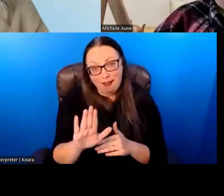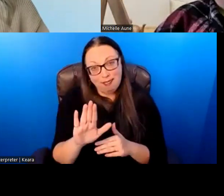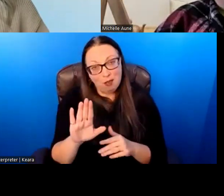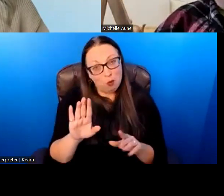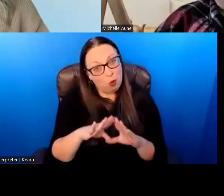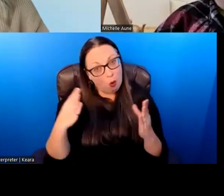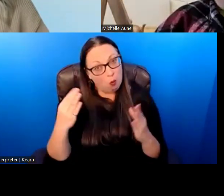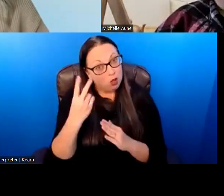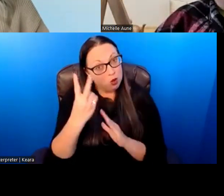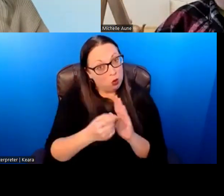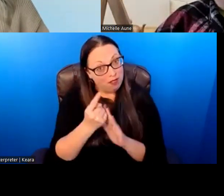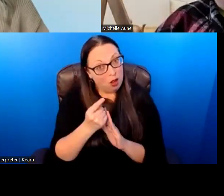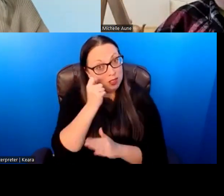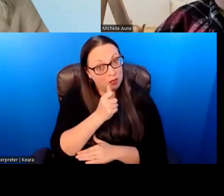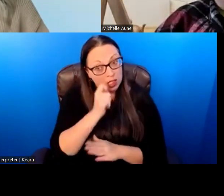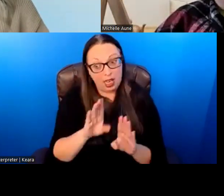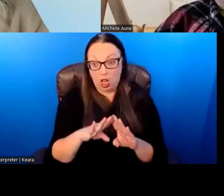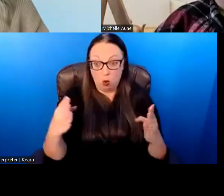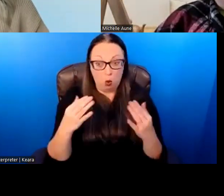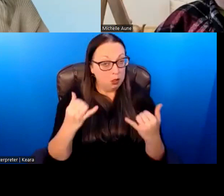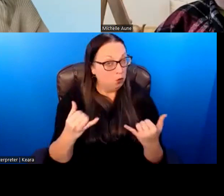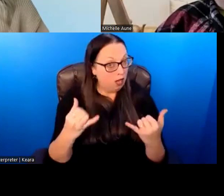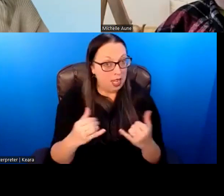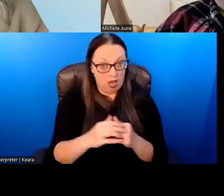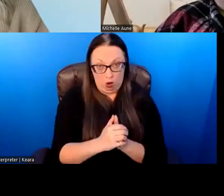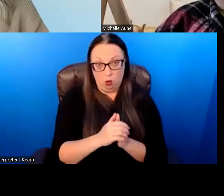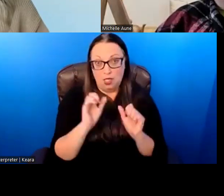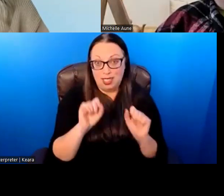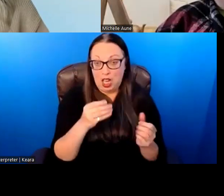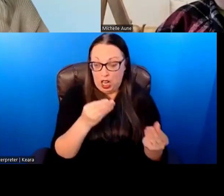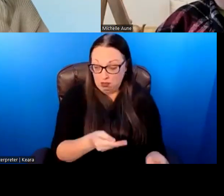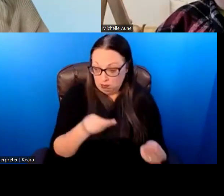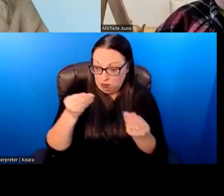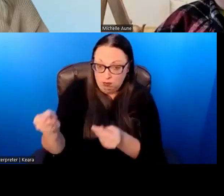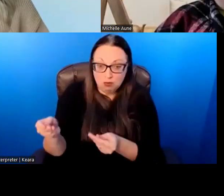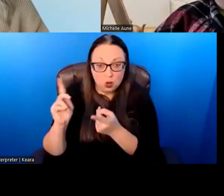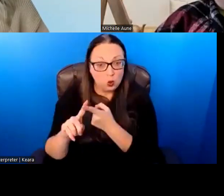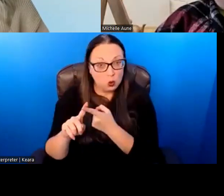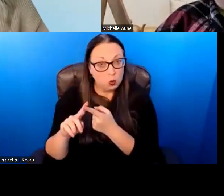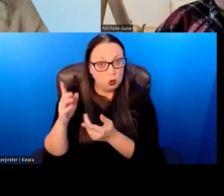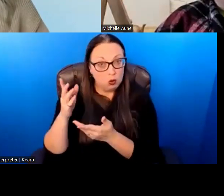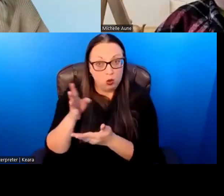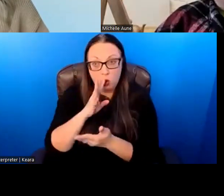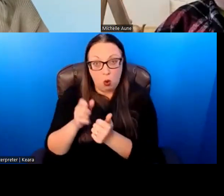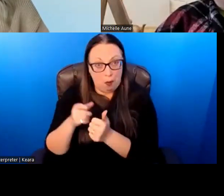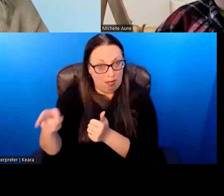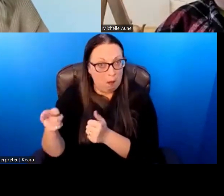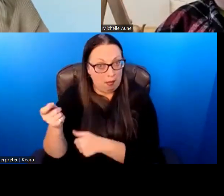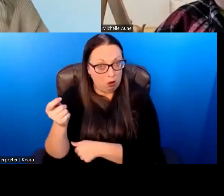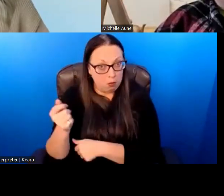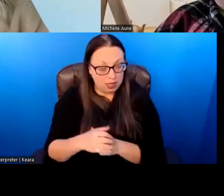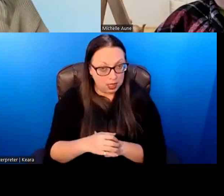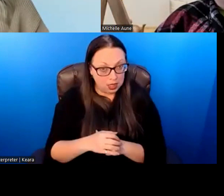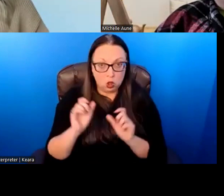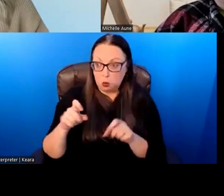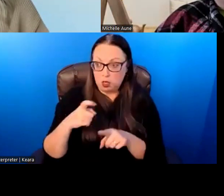12 hours a day. And in fact, they're open right now. Can I hand out, can I transfer you over there and you can talk with them a little bit? You